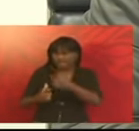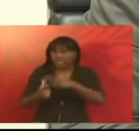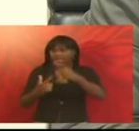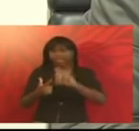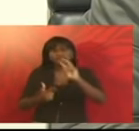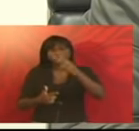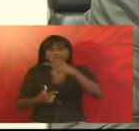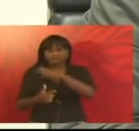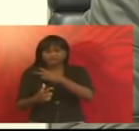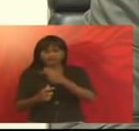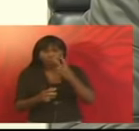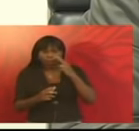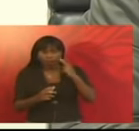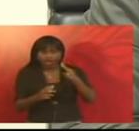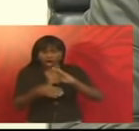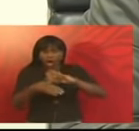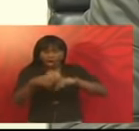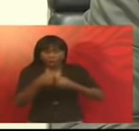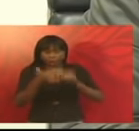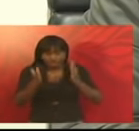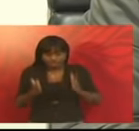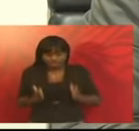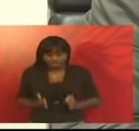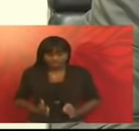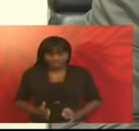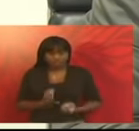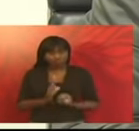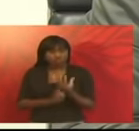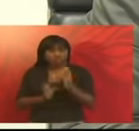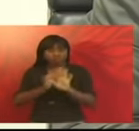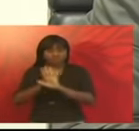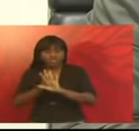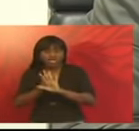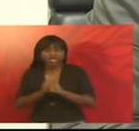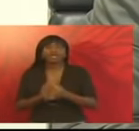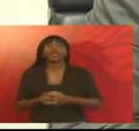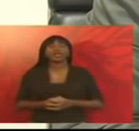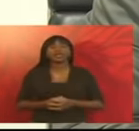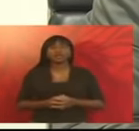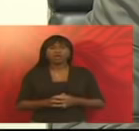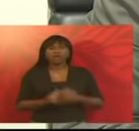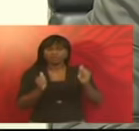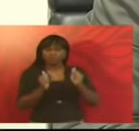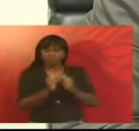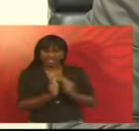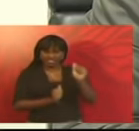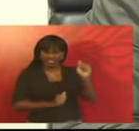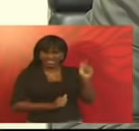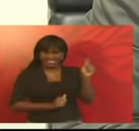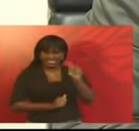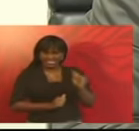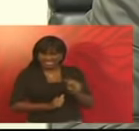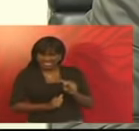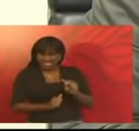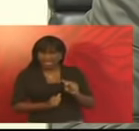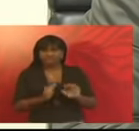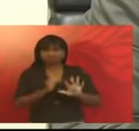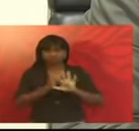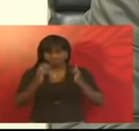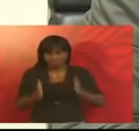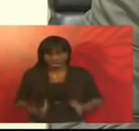monitoring your immune response, what they found is that the immune response, the way the body responded and produced antibodies,